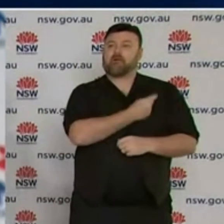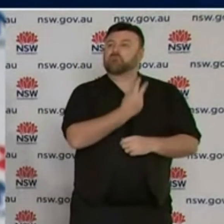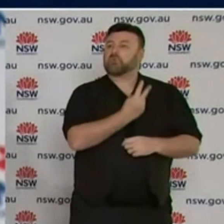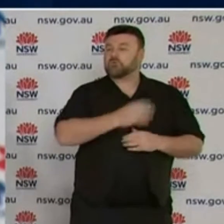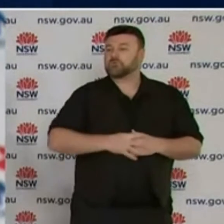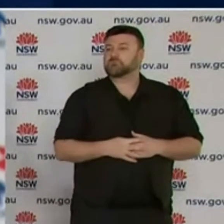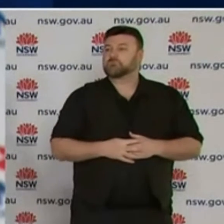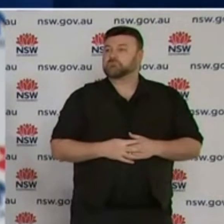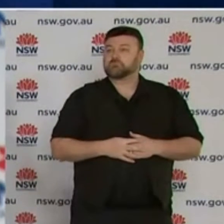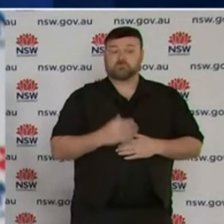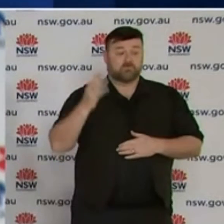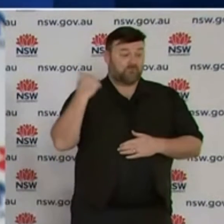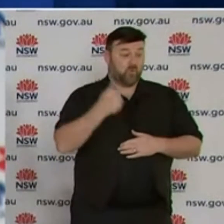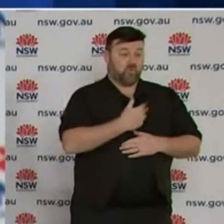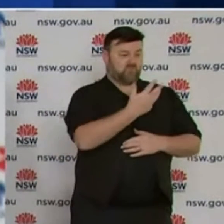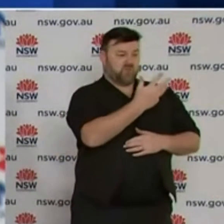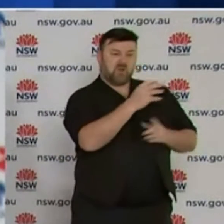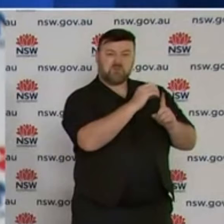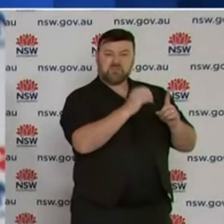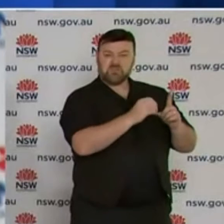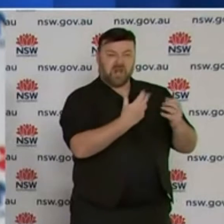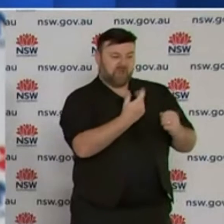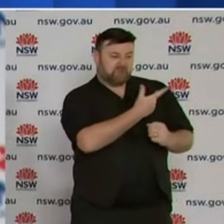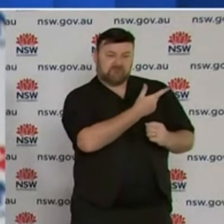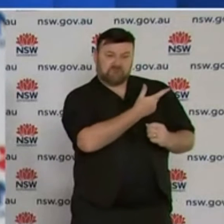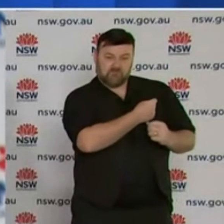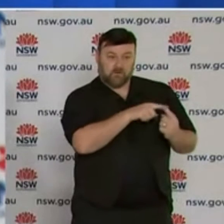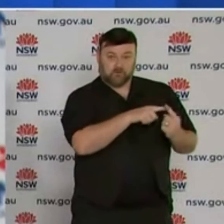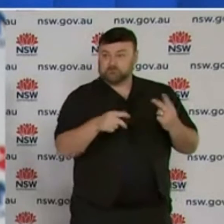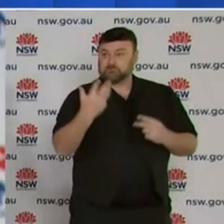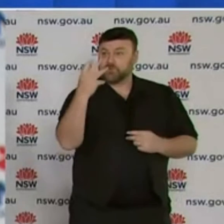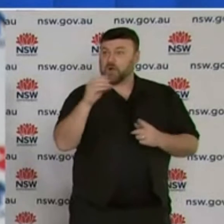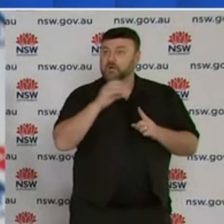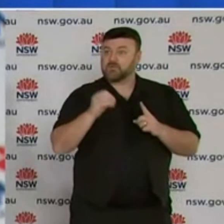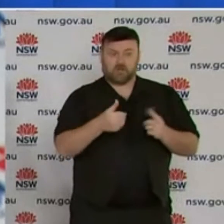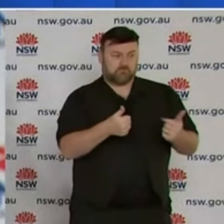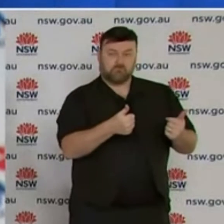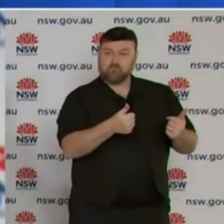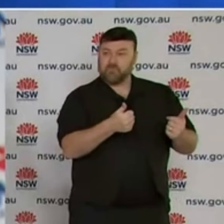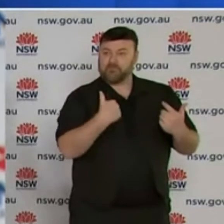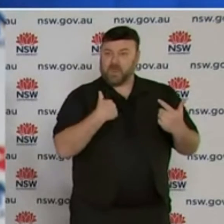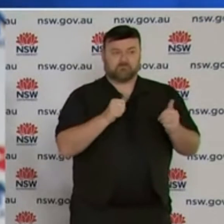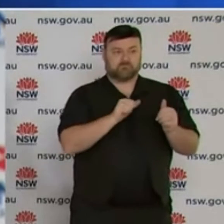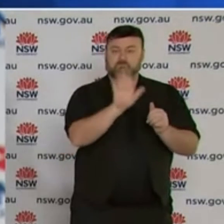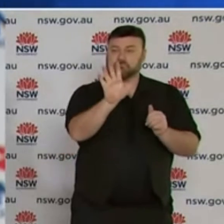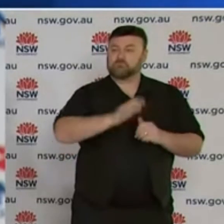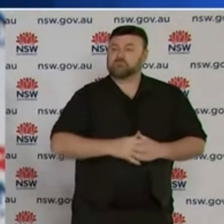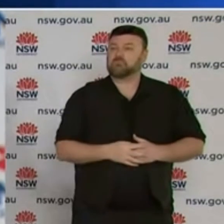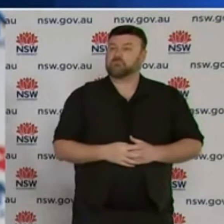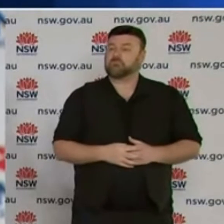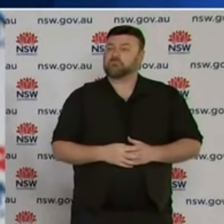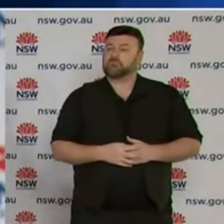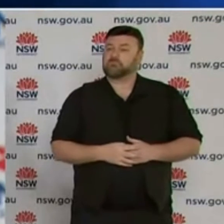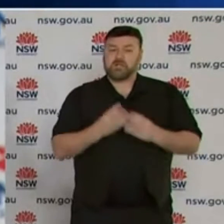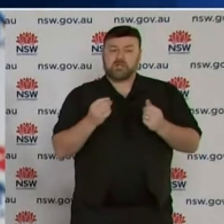rates around 19 or 20% up to nearly 90%, and that's extremely encouraging. And the health experts also advise that in